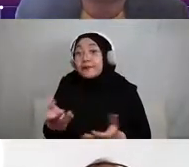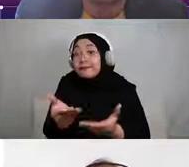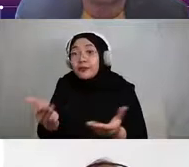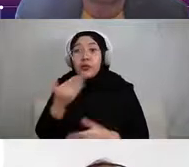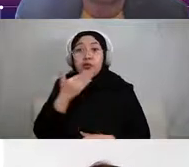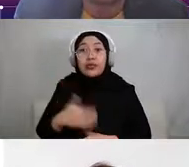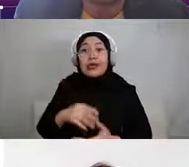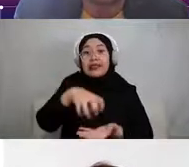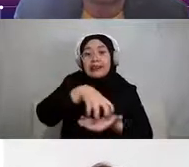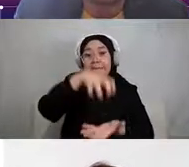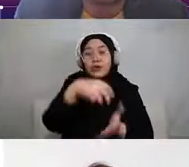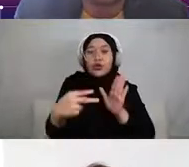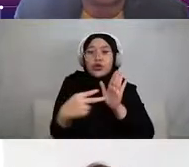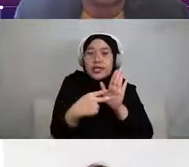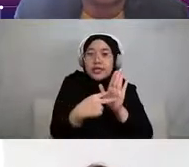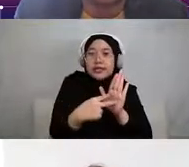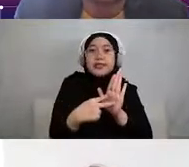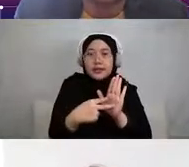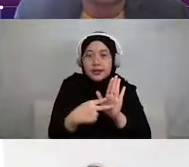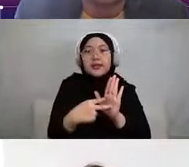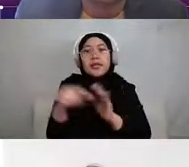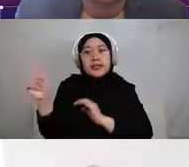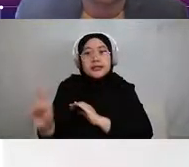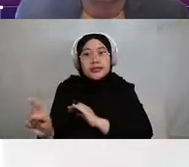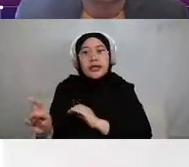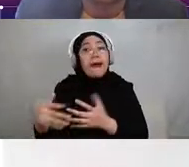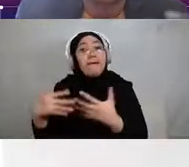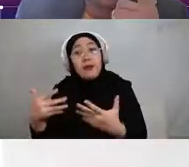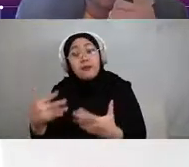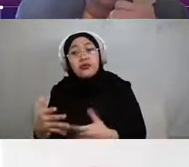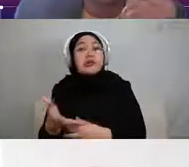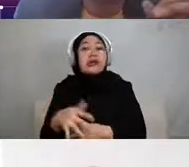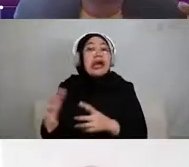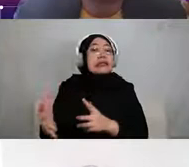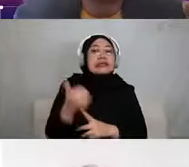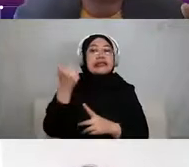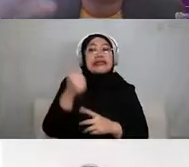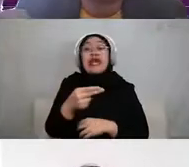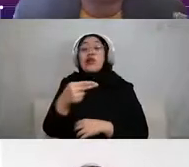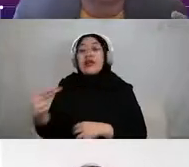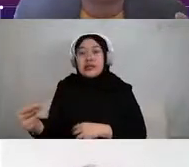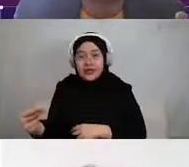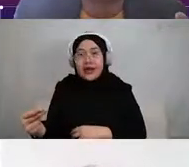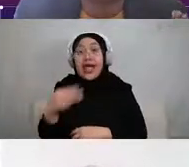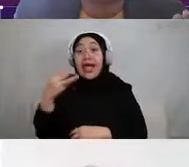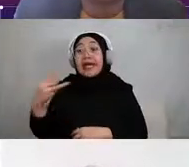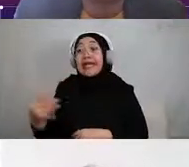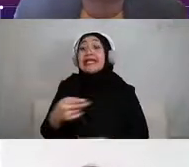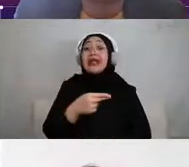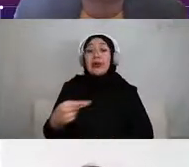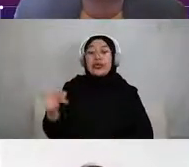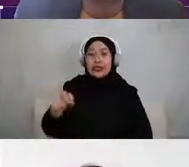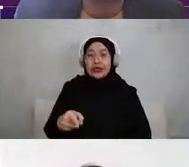be stabilized. Whatever power is generated in the country in Indonesia, that will be fully utilized in the